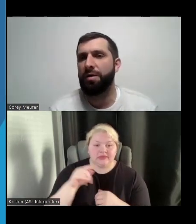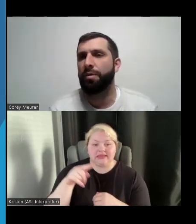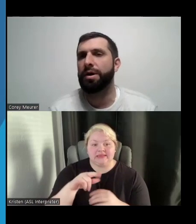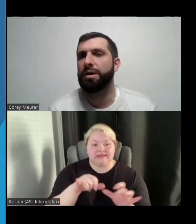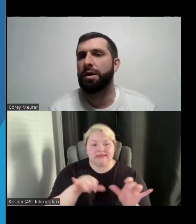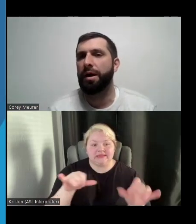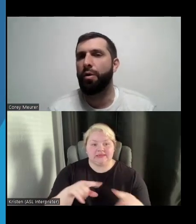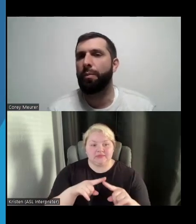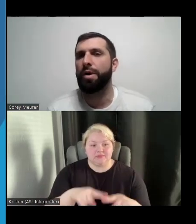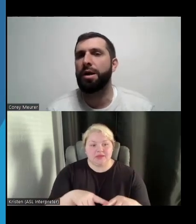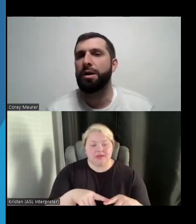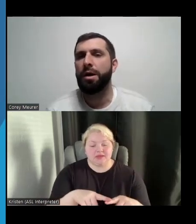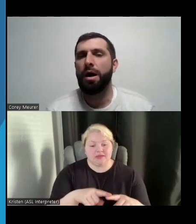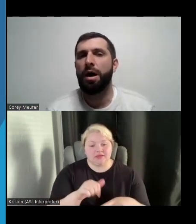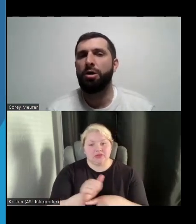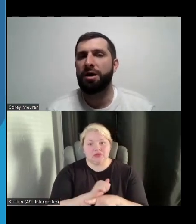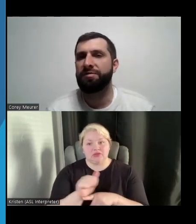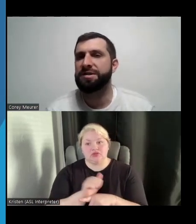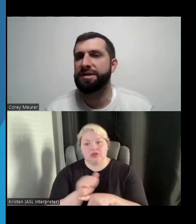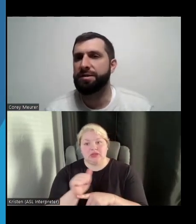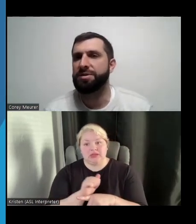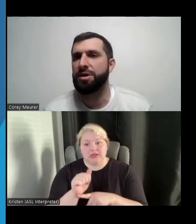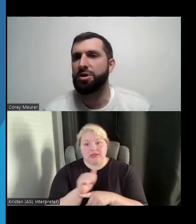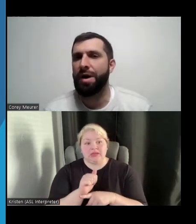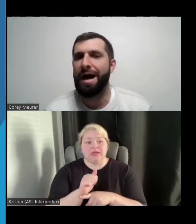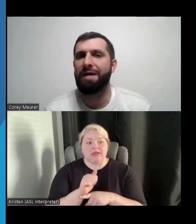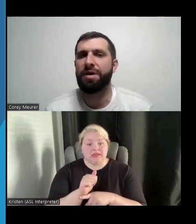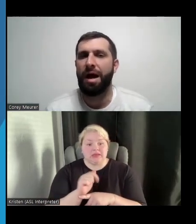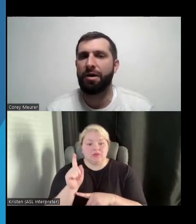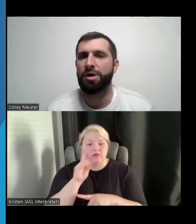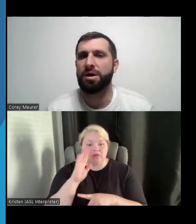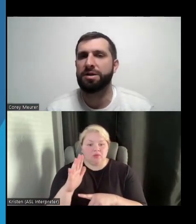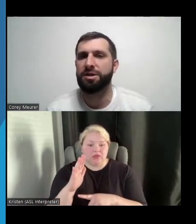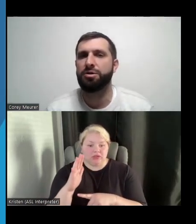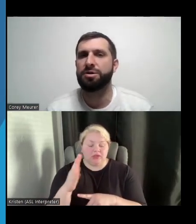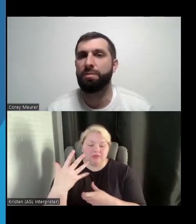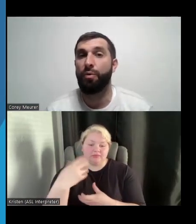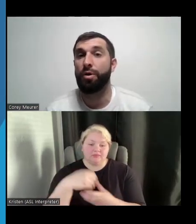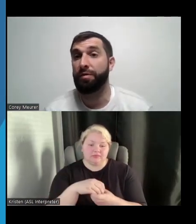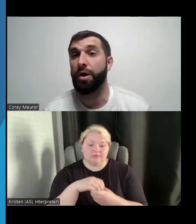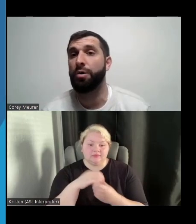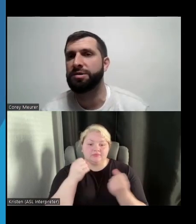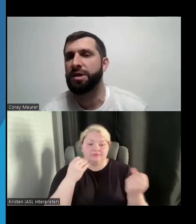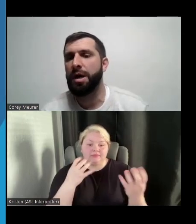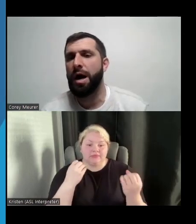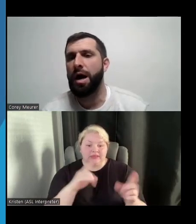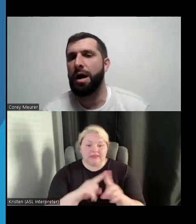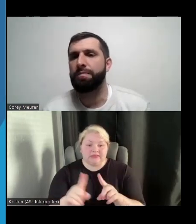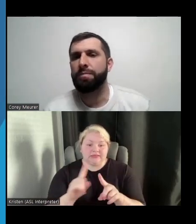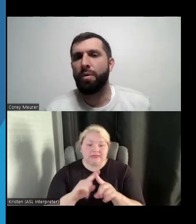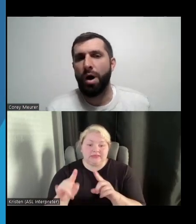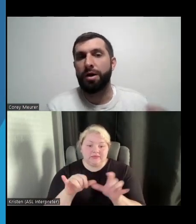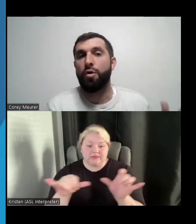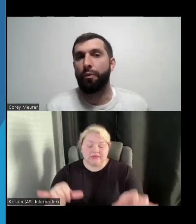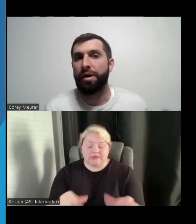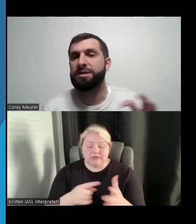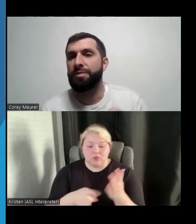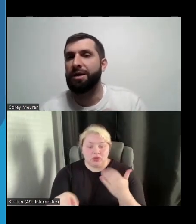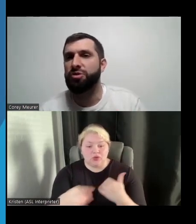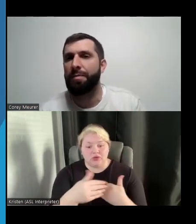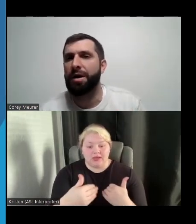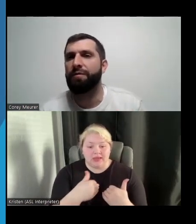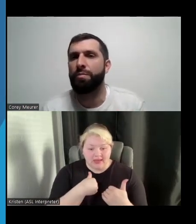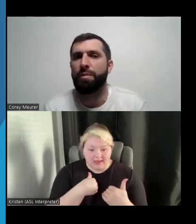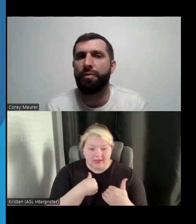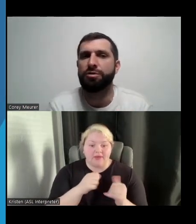systems-based training where we're going to incorporate a lot of the systems that you have, and how do we continue to support those, while incorporating some of